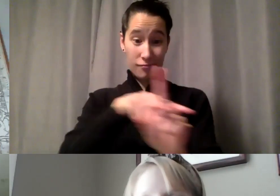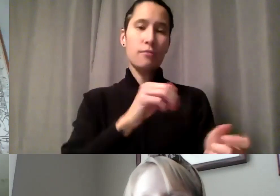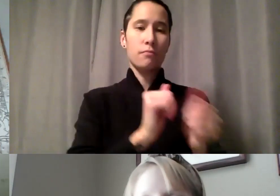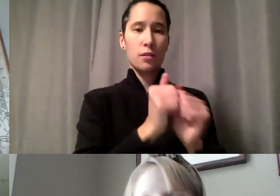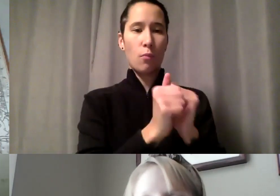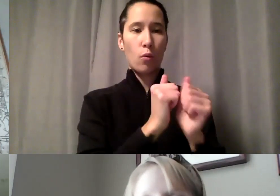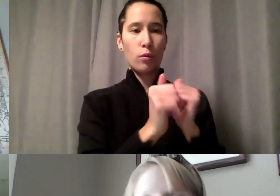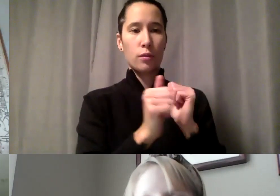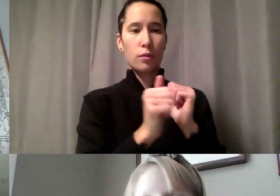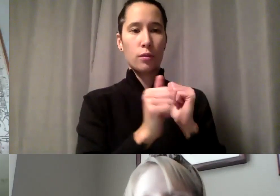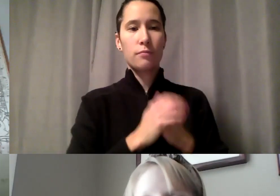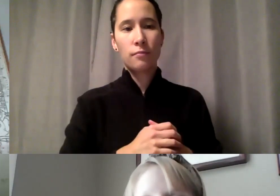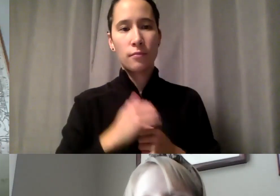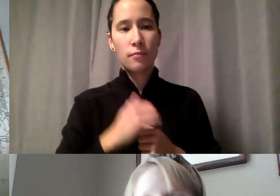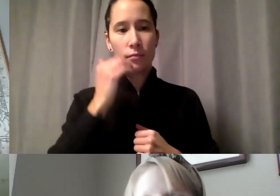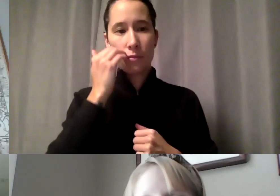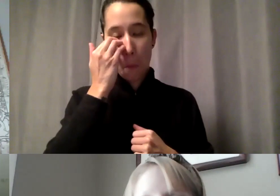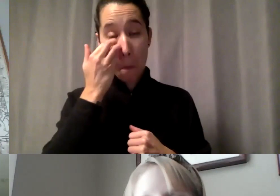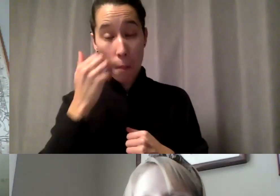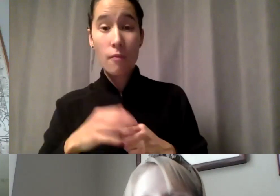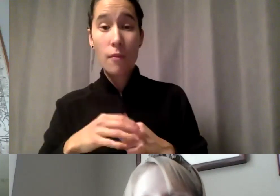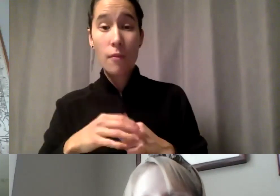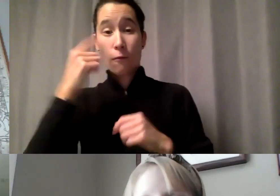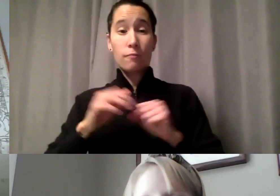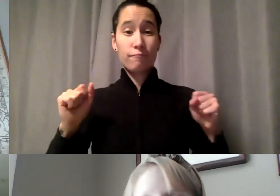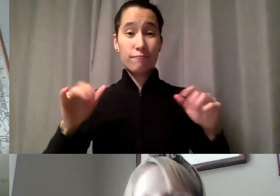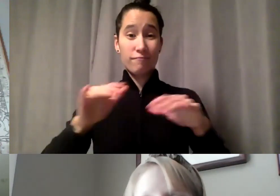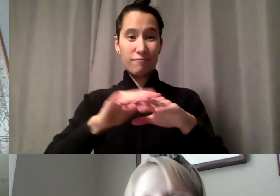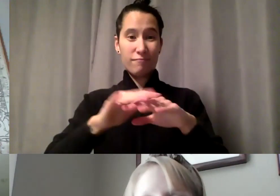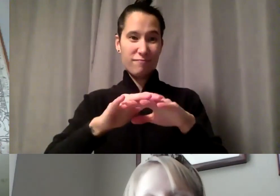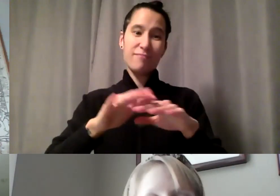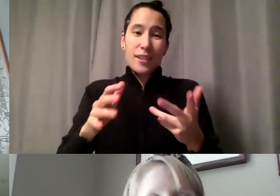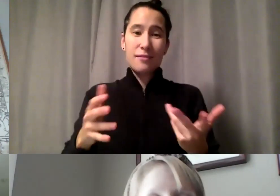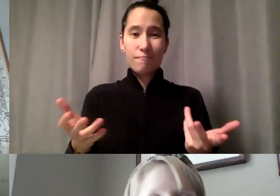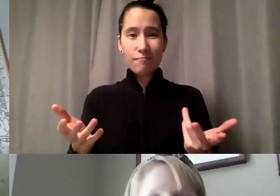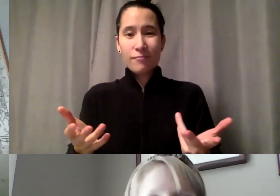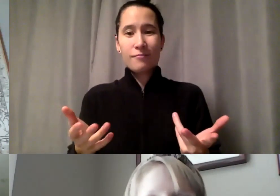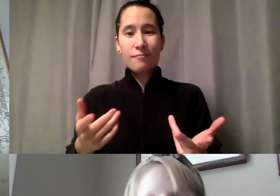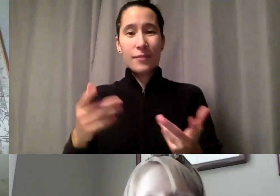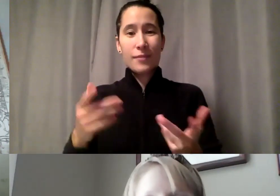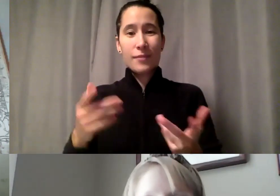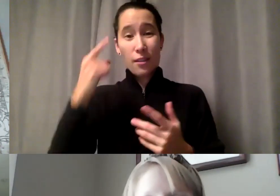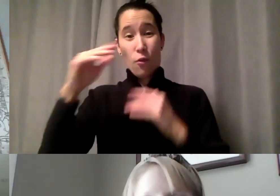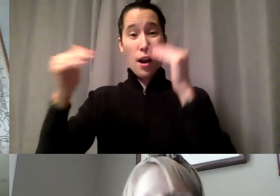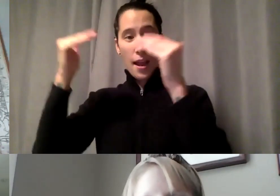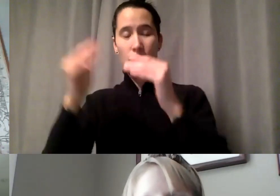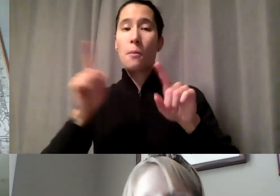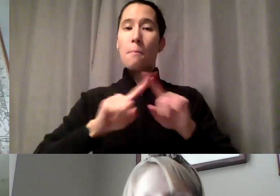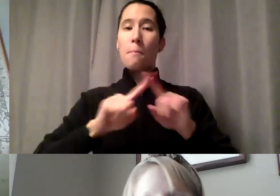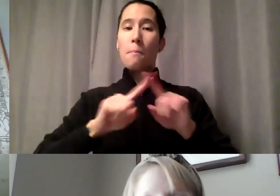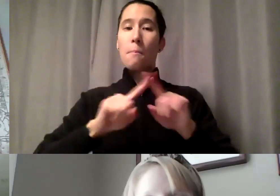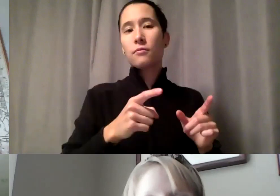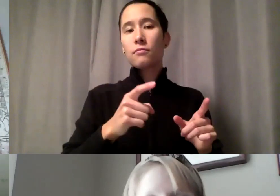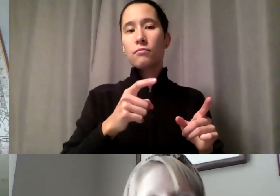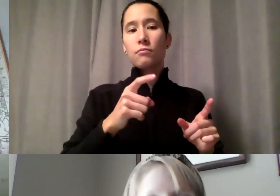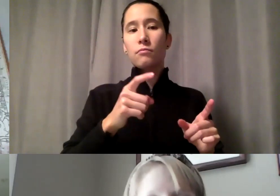only things that we are allowed in the gathering events is sport for children and youth, because they see the benefit of it for mental